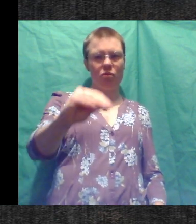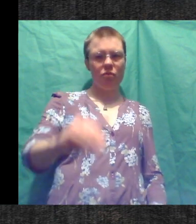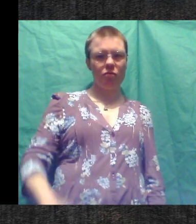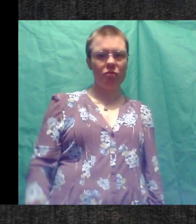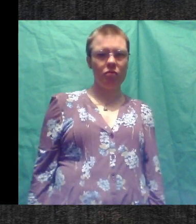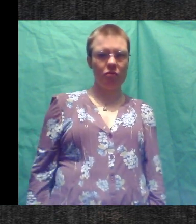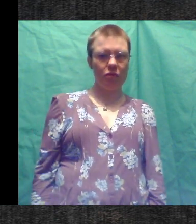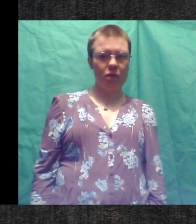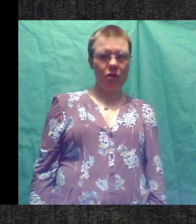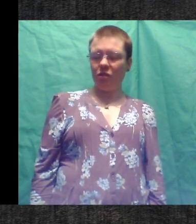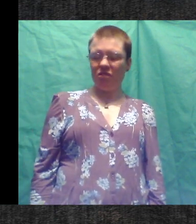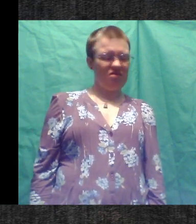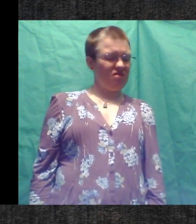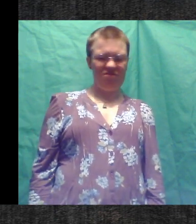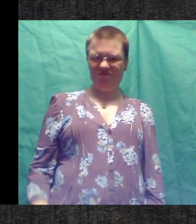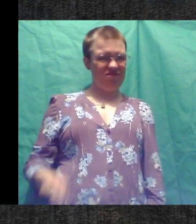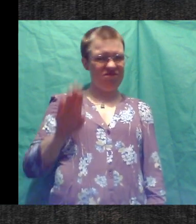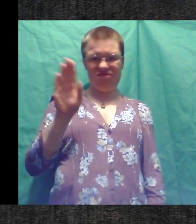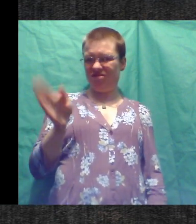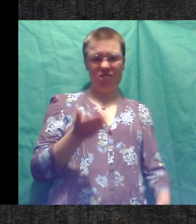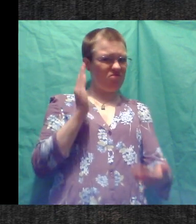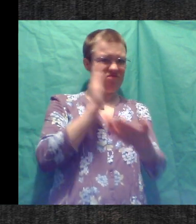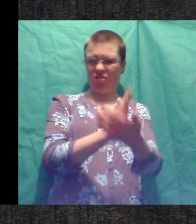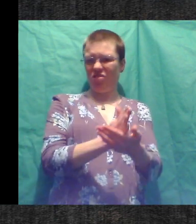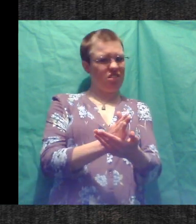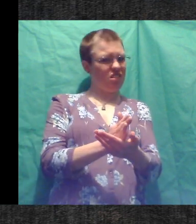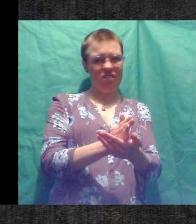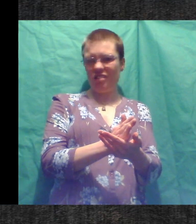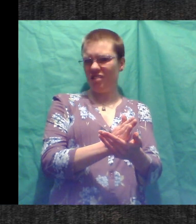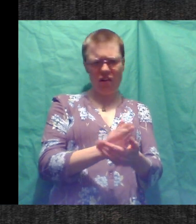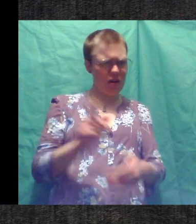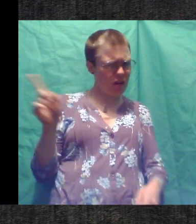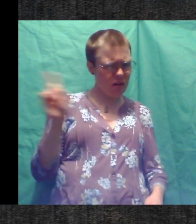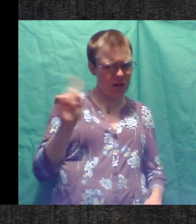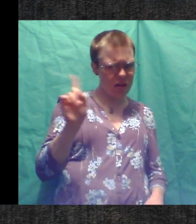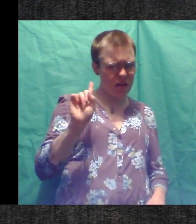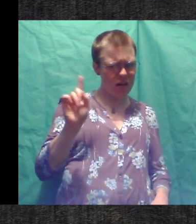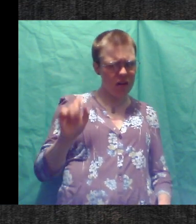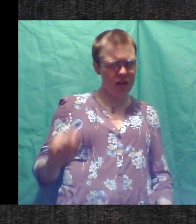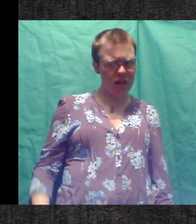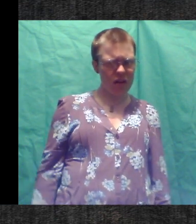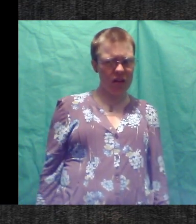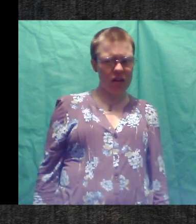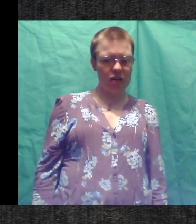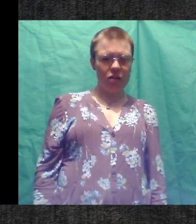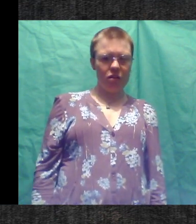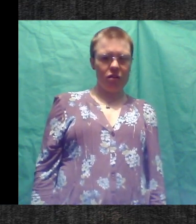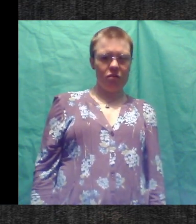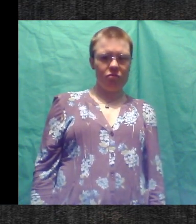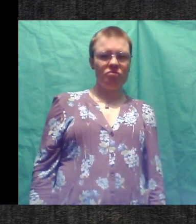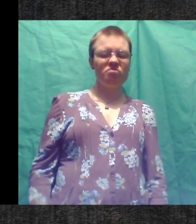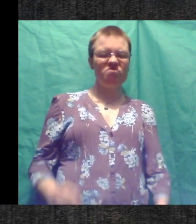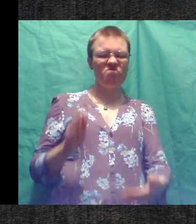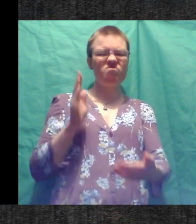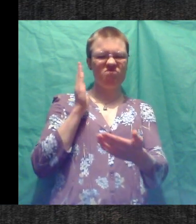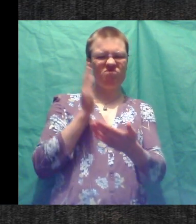I just wanted to let you know that. No, that's not the whole truth. Huh?